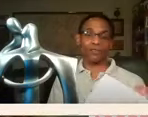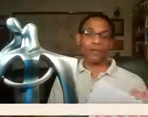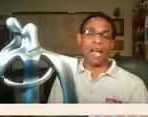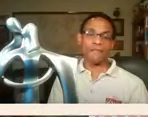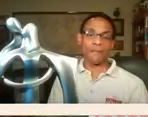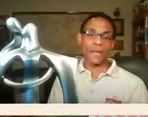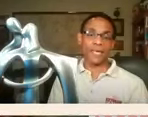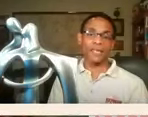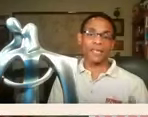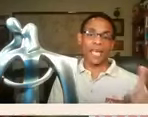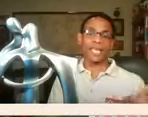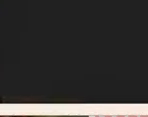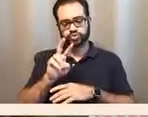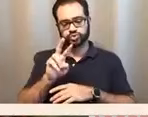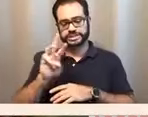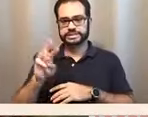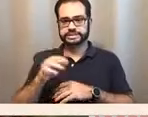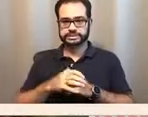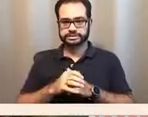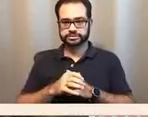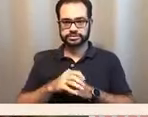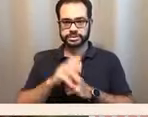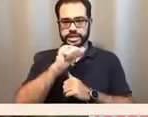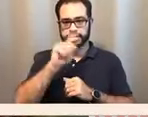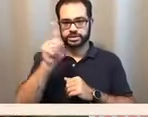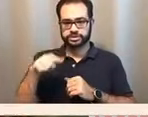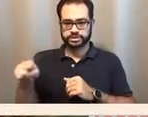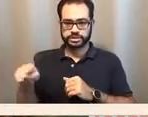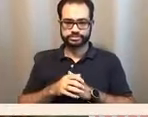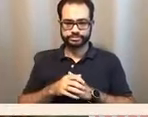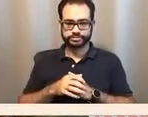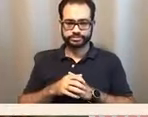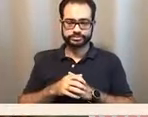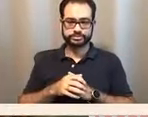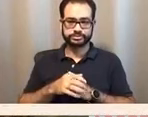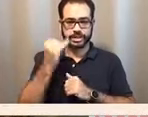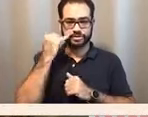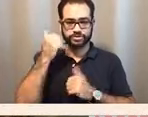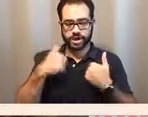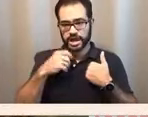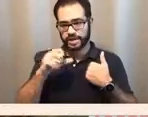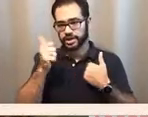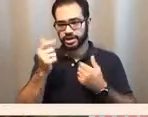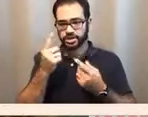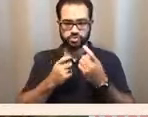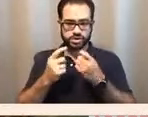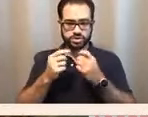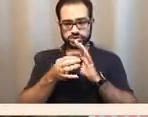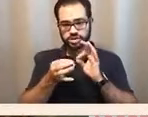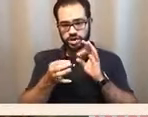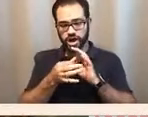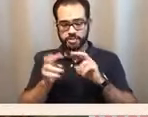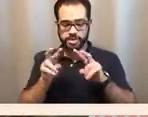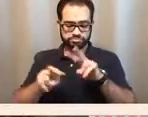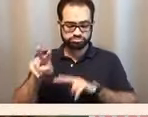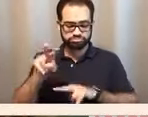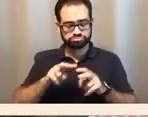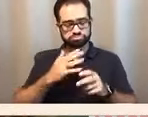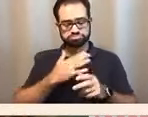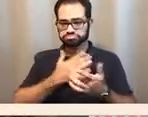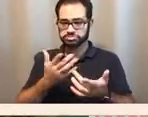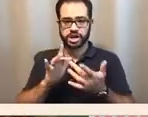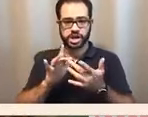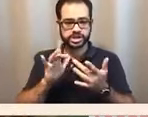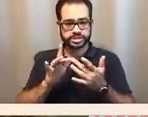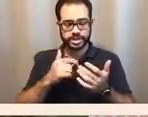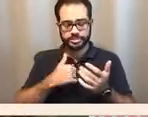from the alphabet, A to Z. If you have any questions, comments, observations, feel free to contact me and I'll be delighted